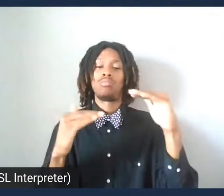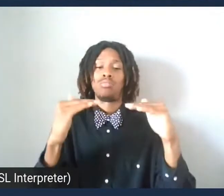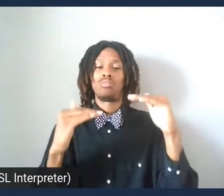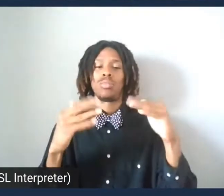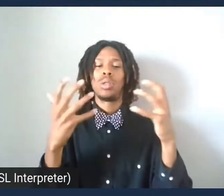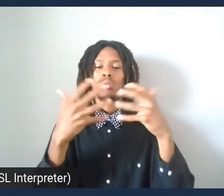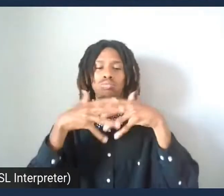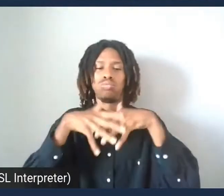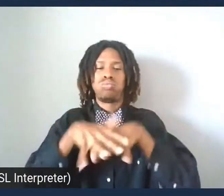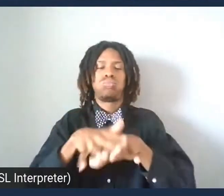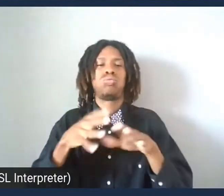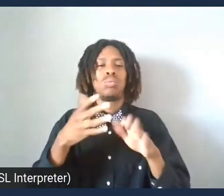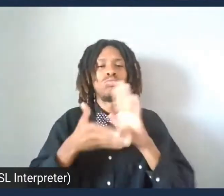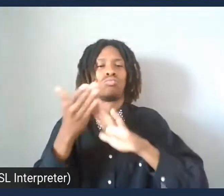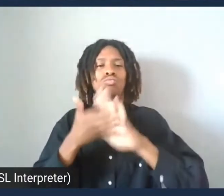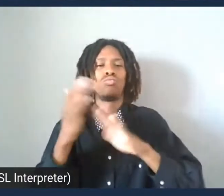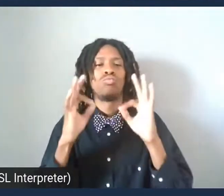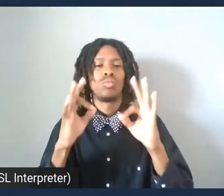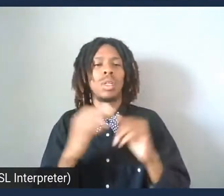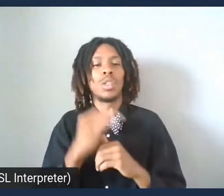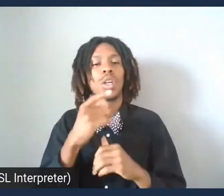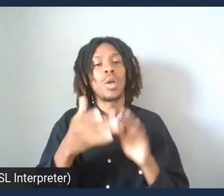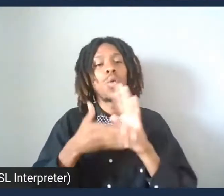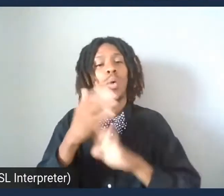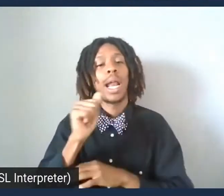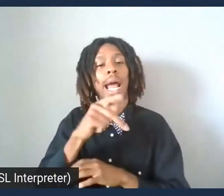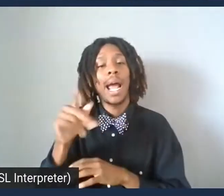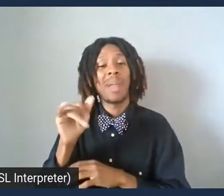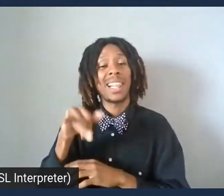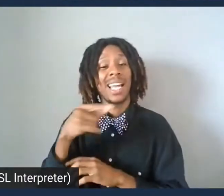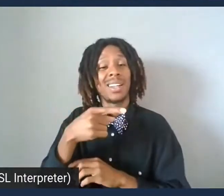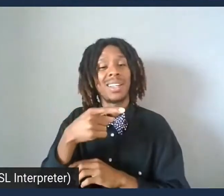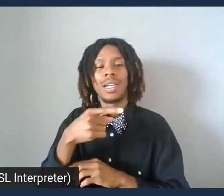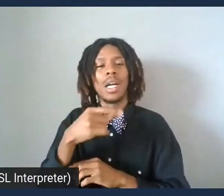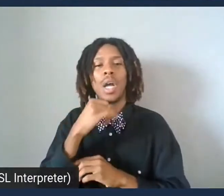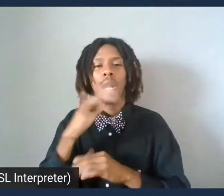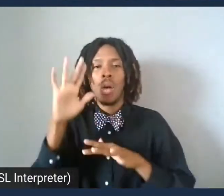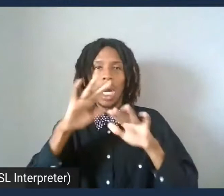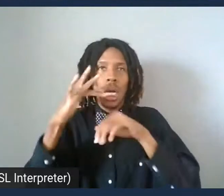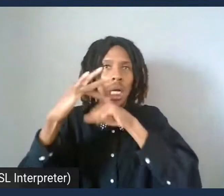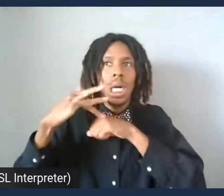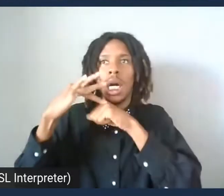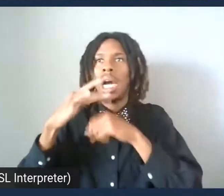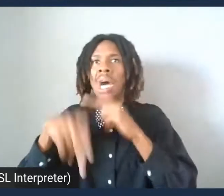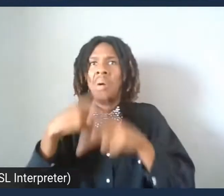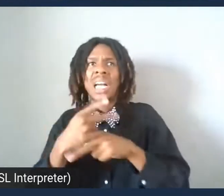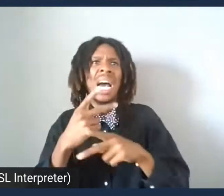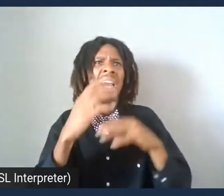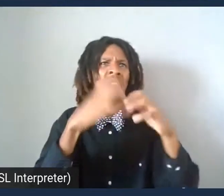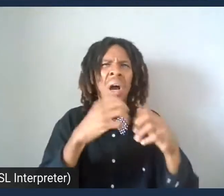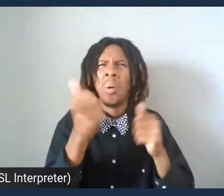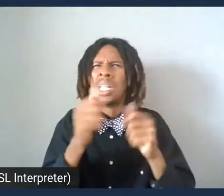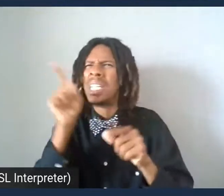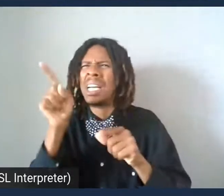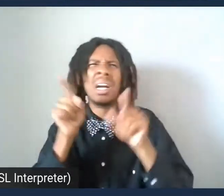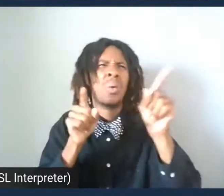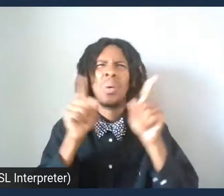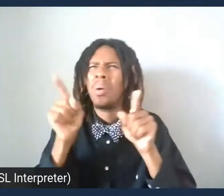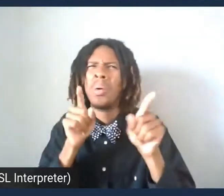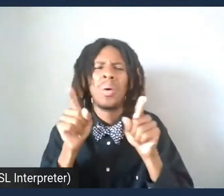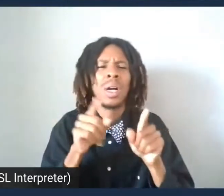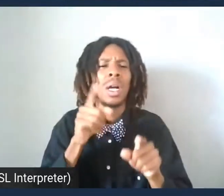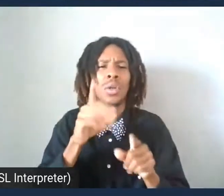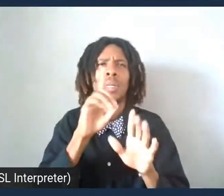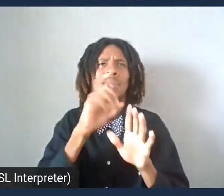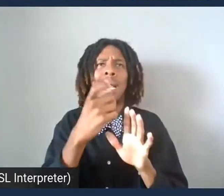worked perfectly fine. So if you're running an application like that, then you don't have to worry about the types of failures that's there. You're agnostic